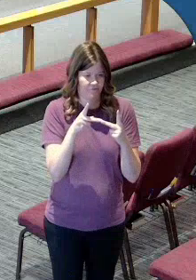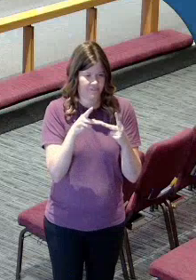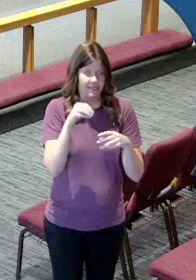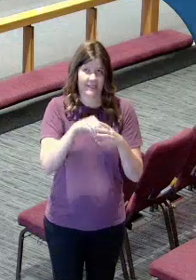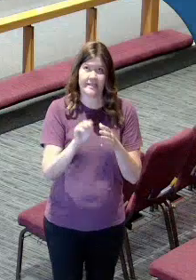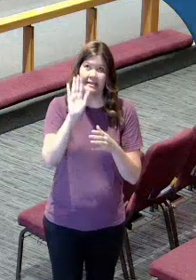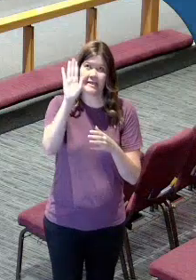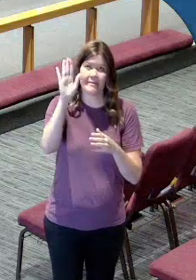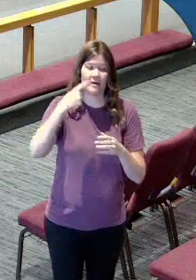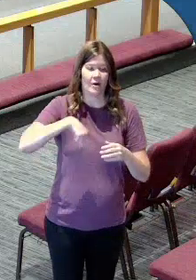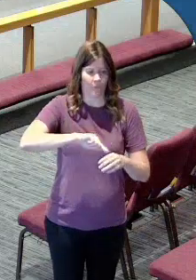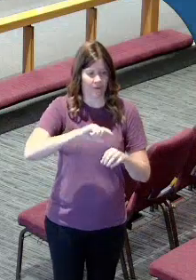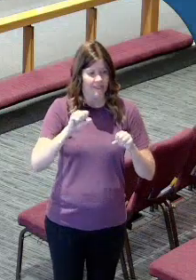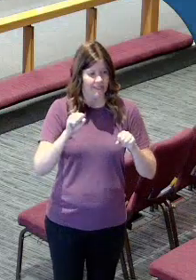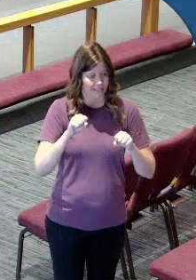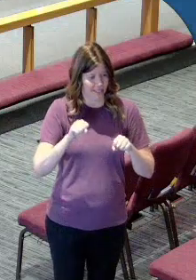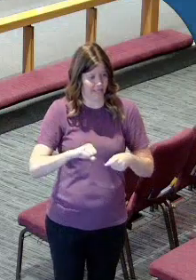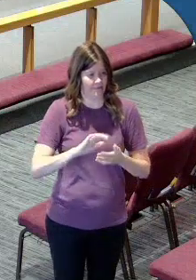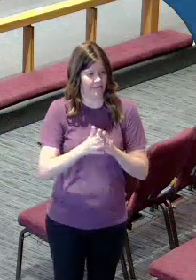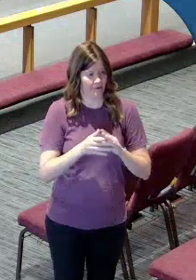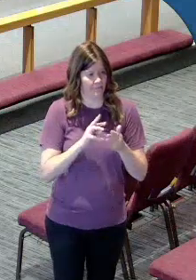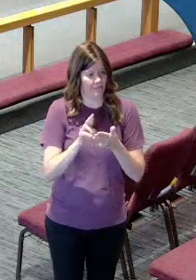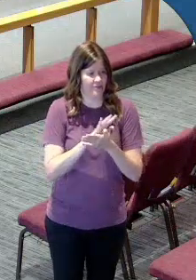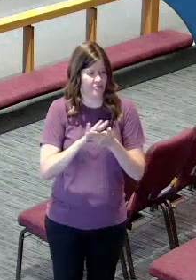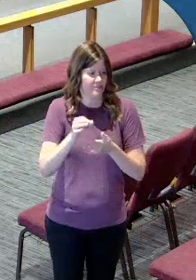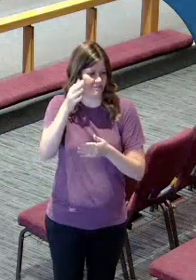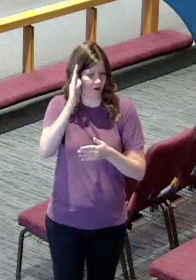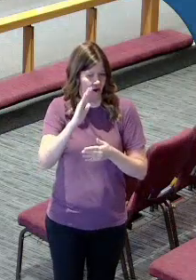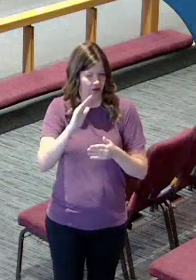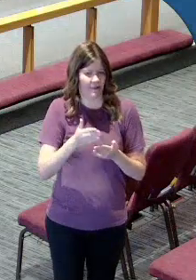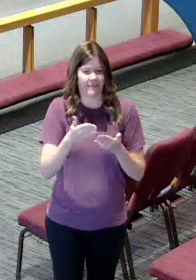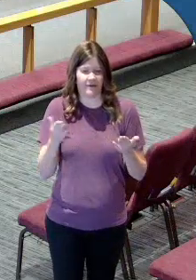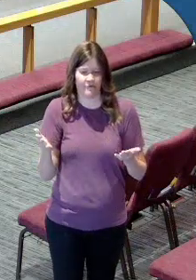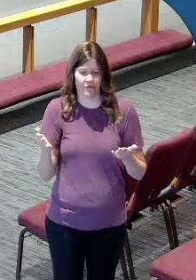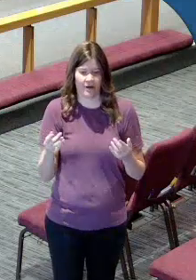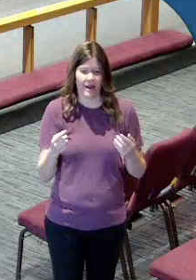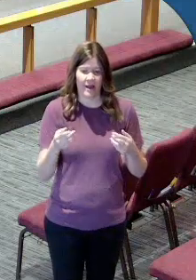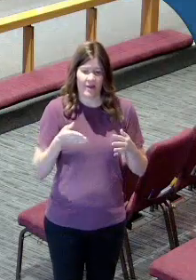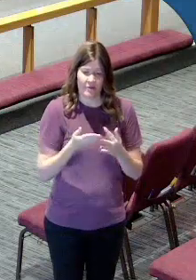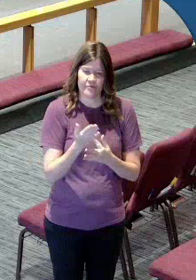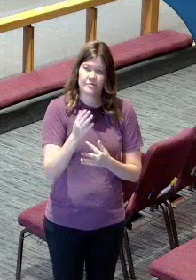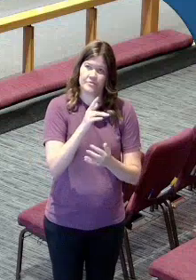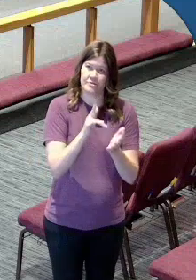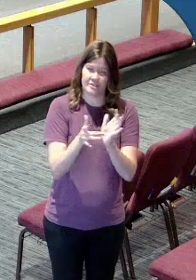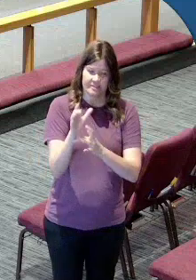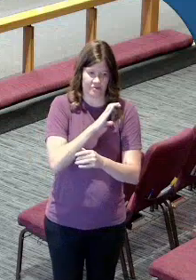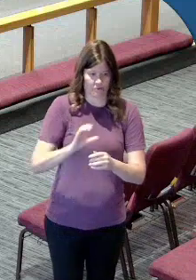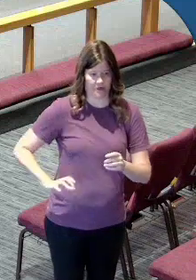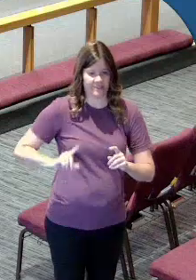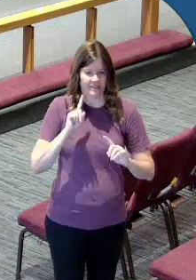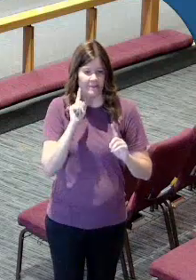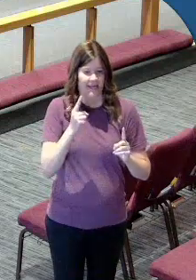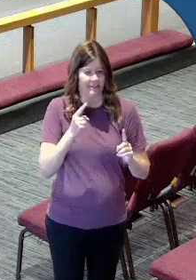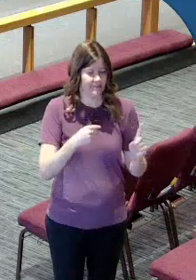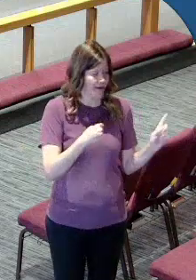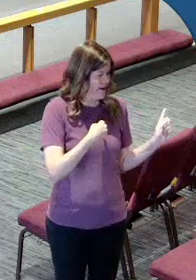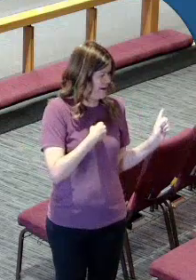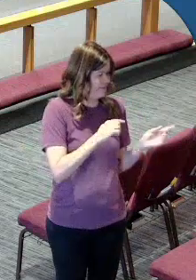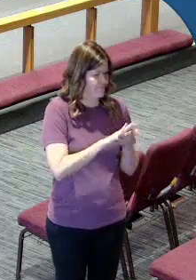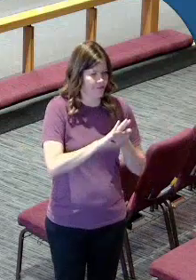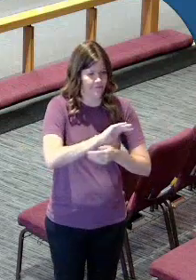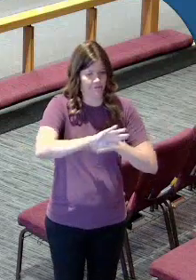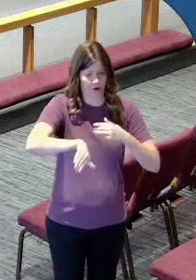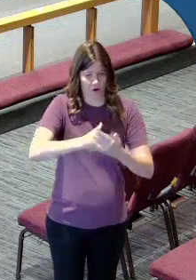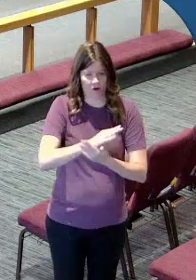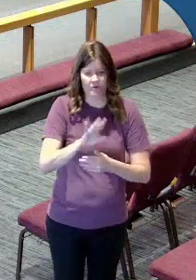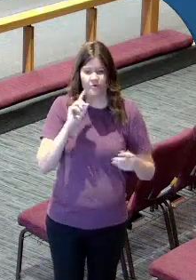might become the righteousness of God. Therefore, by the command of Jesus Christ, I forgive you all of your sins